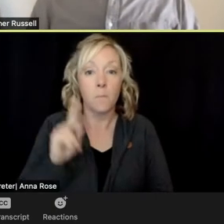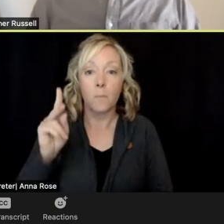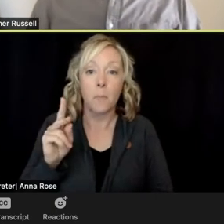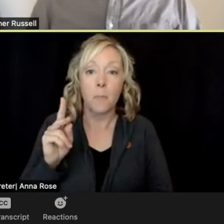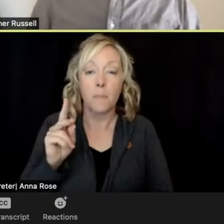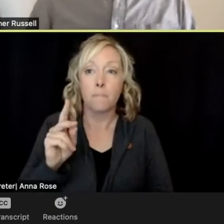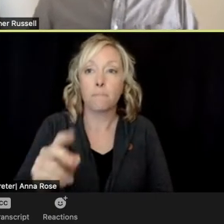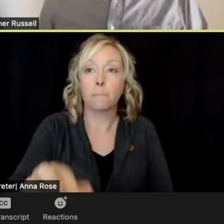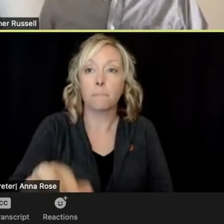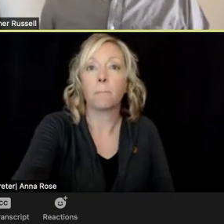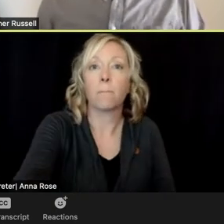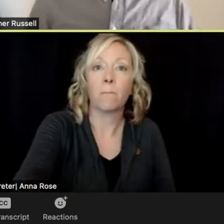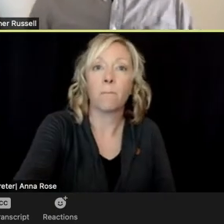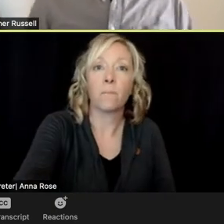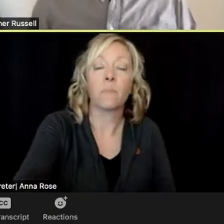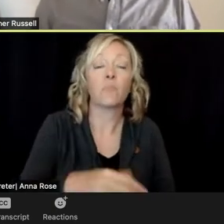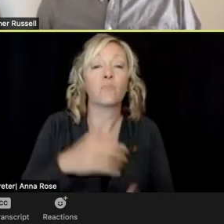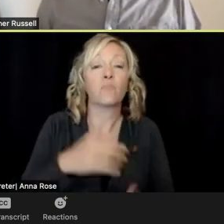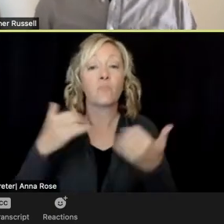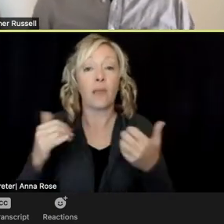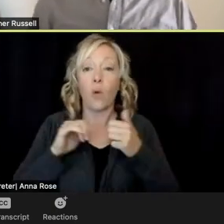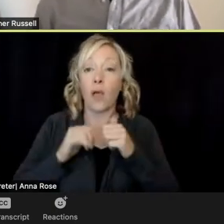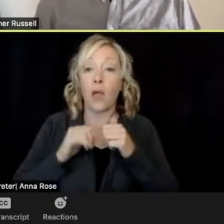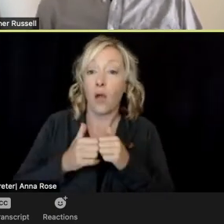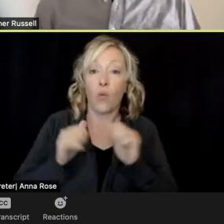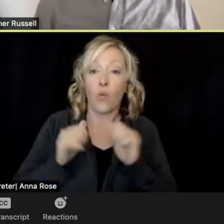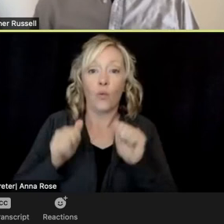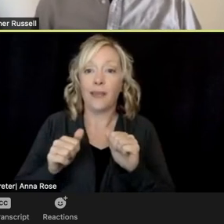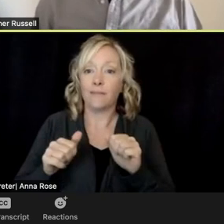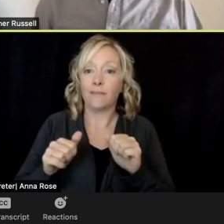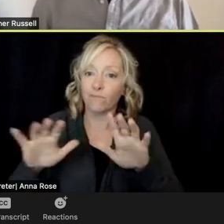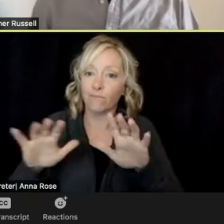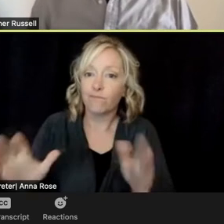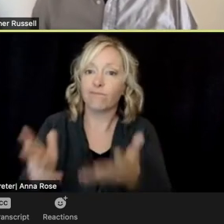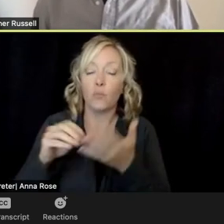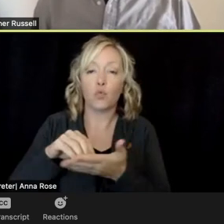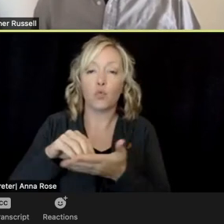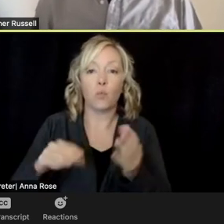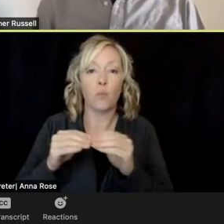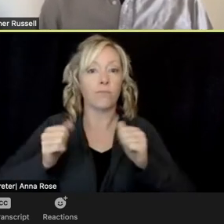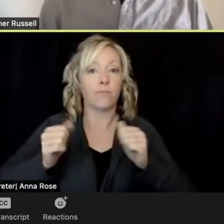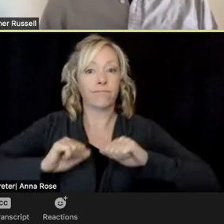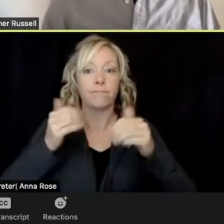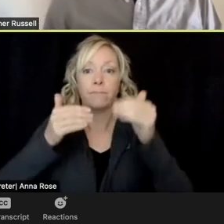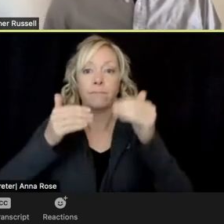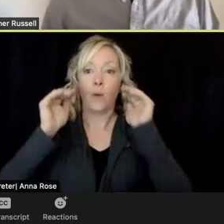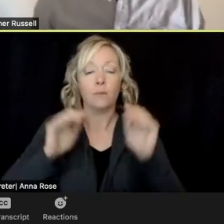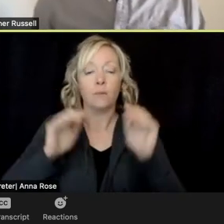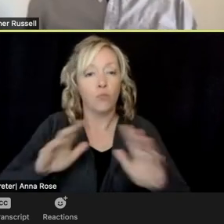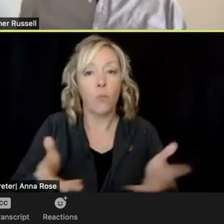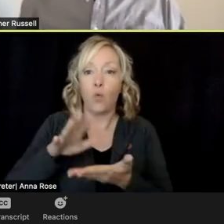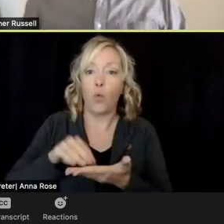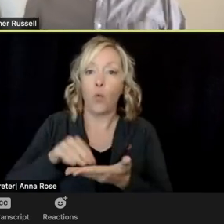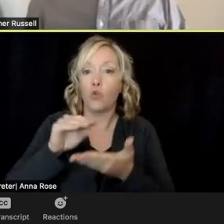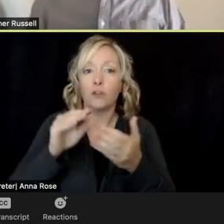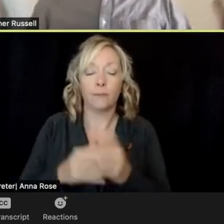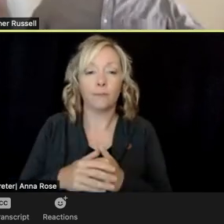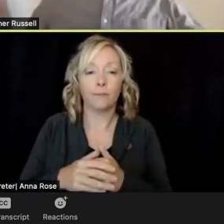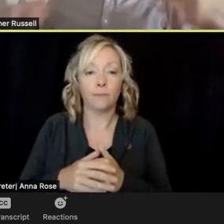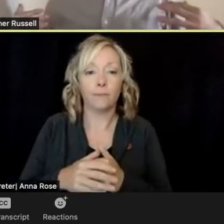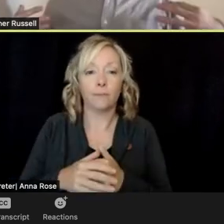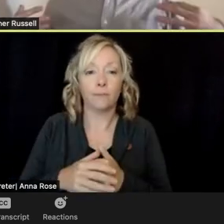So we can start to think about ways to answer that question. How do we promote learning when a child's not alert?